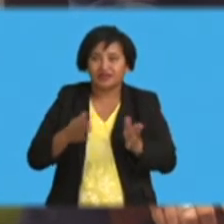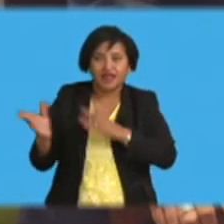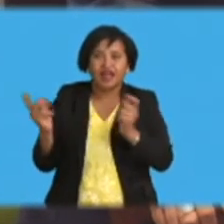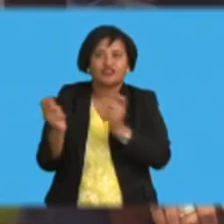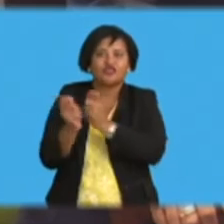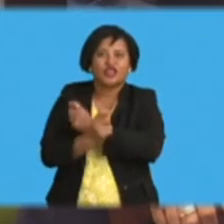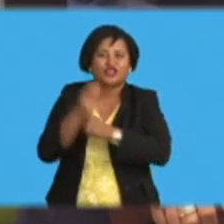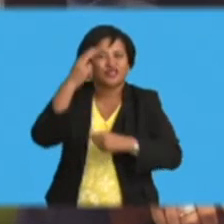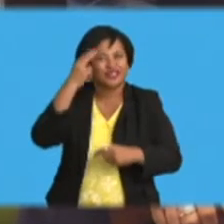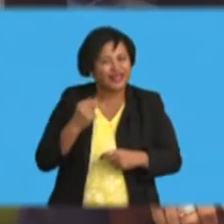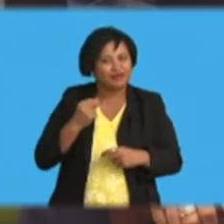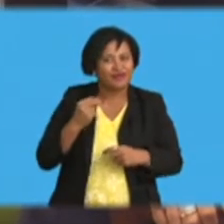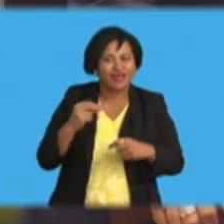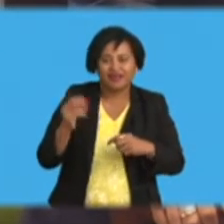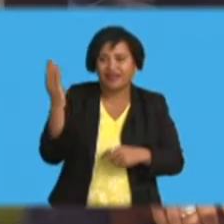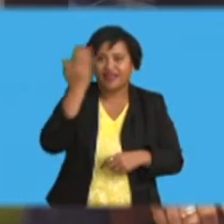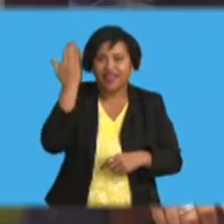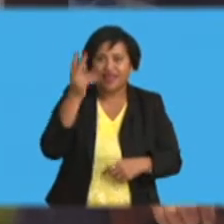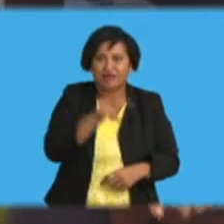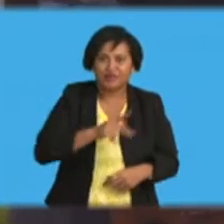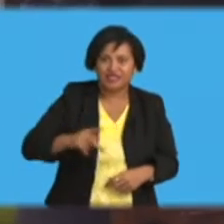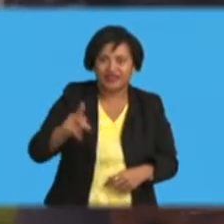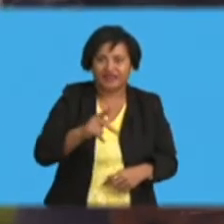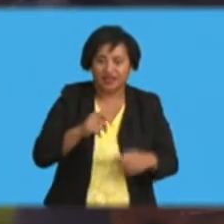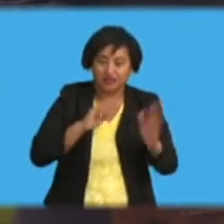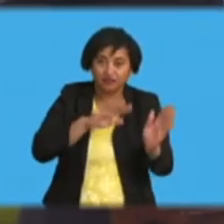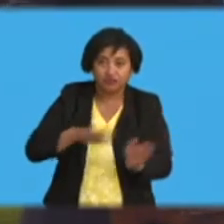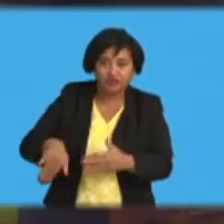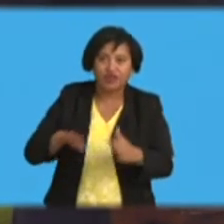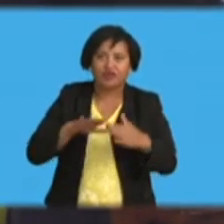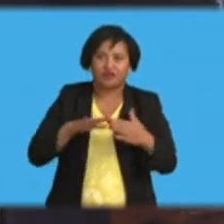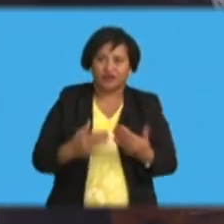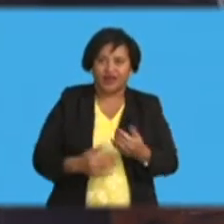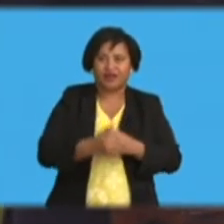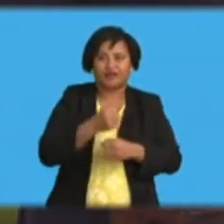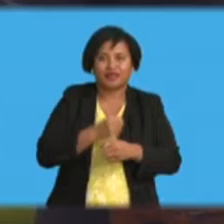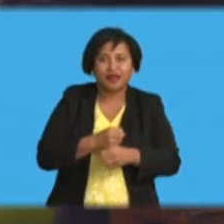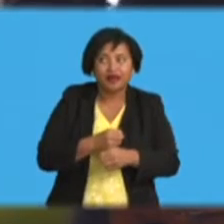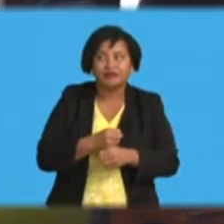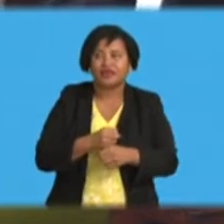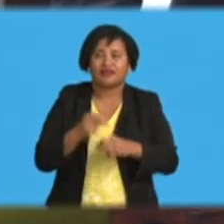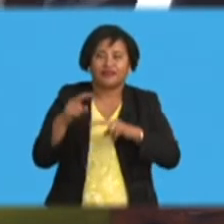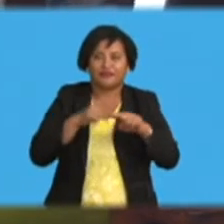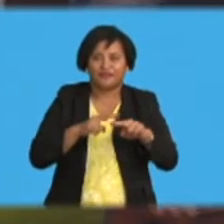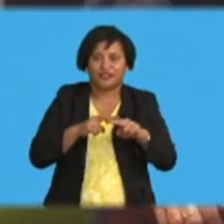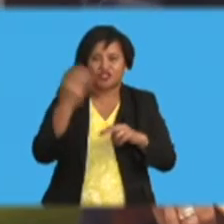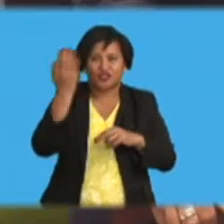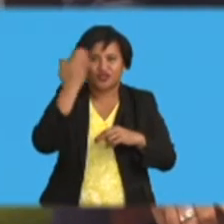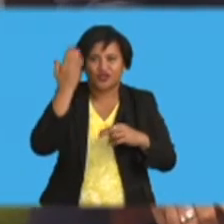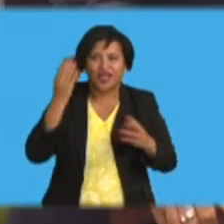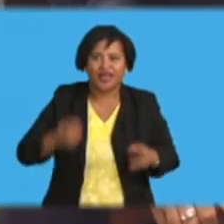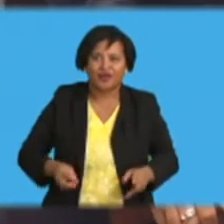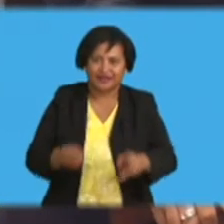identity and rebranded the airline Fiji Airways to embrace the airline's Fijian roots, heritage, and also it being the